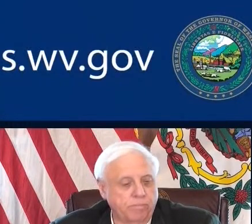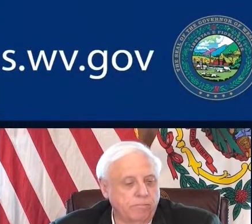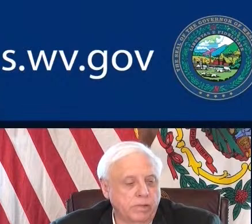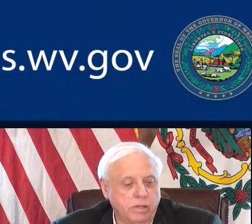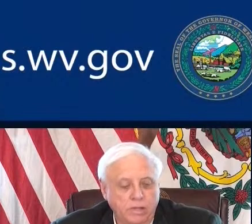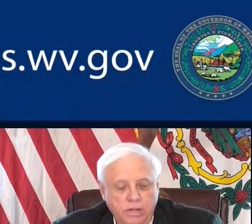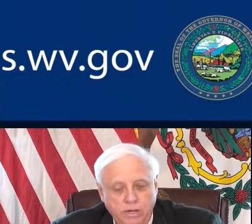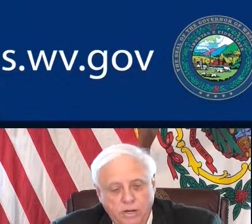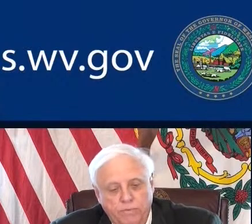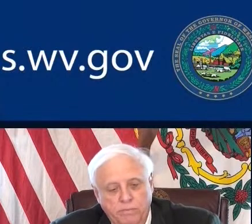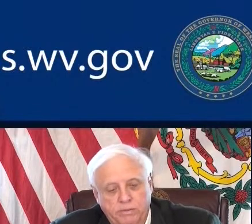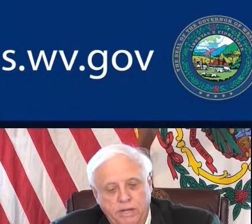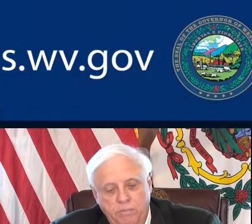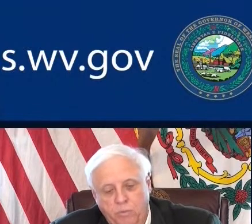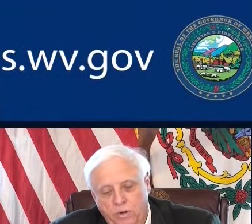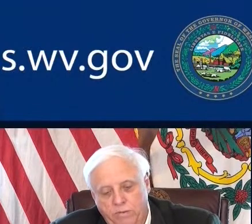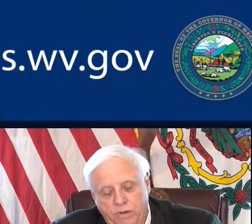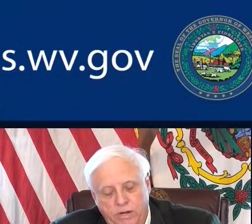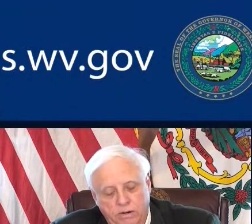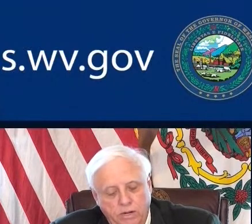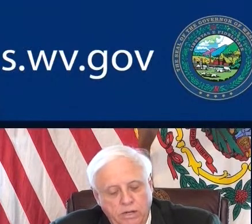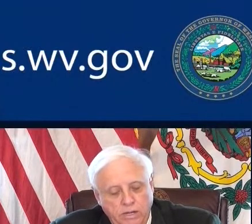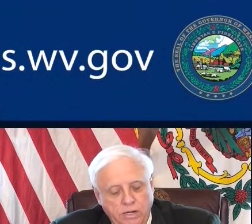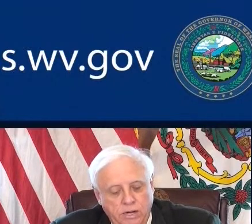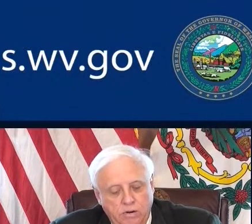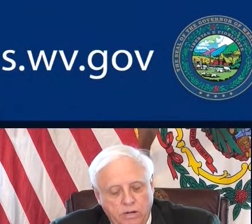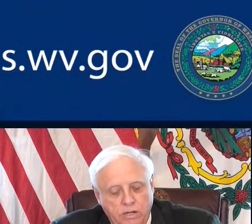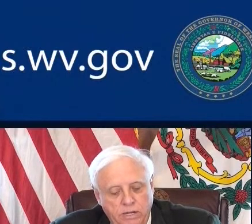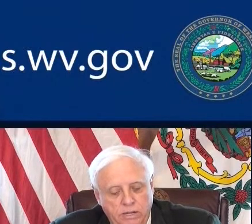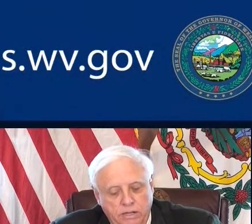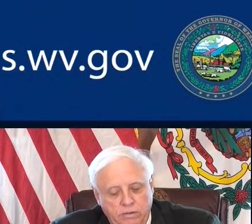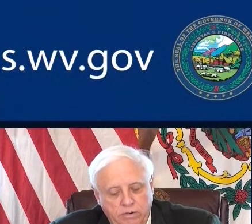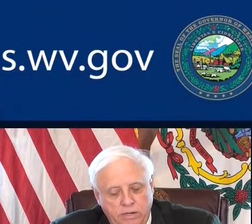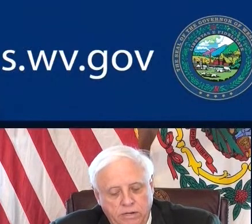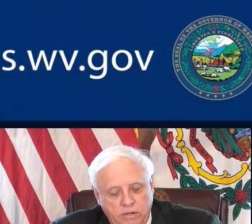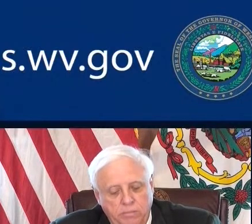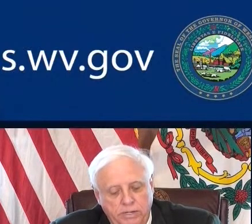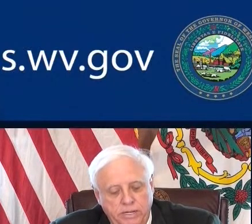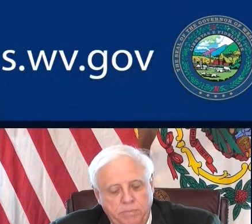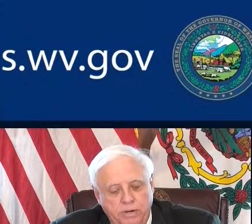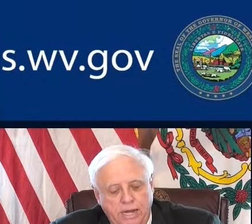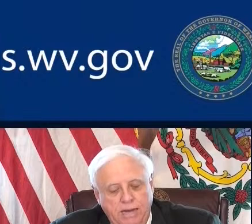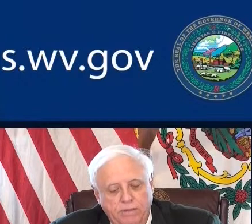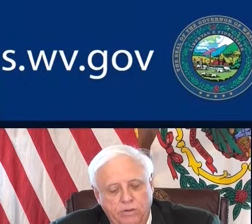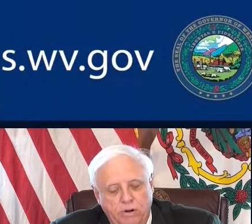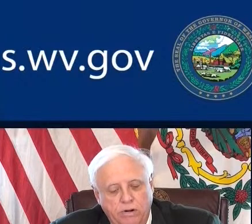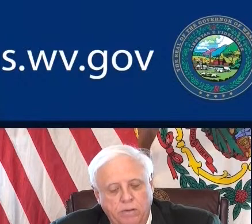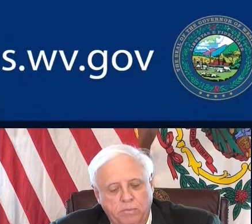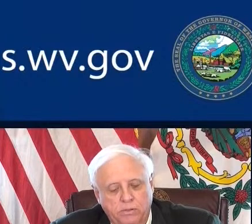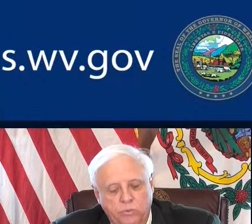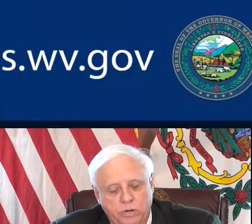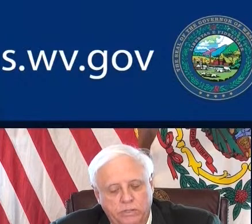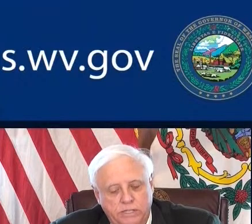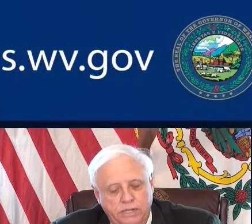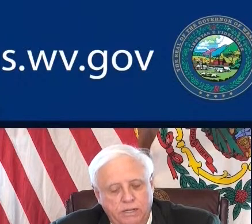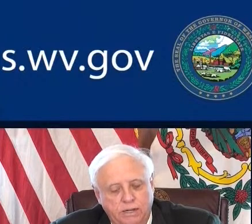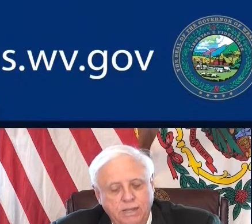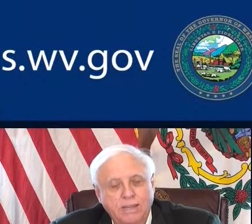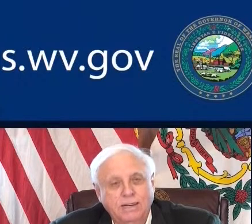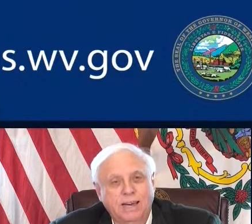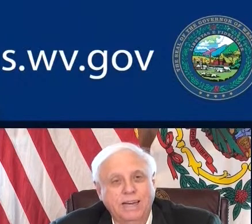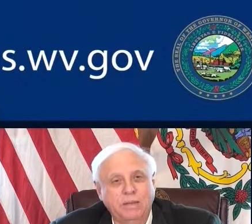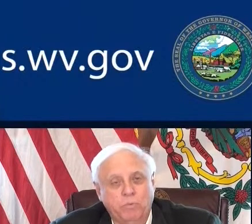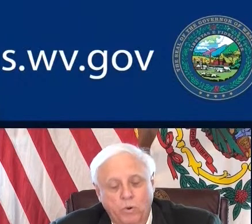that. From the standpoint of in a little bit deeper dive into our numbers, we're still